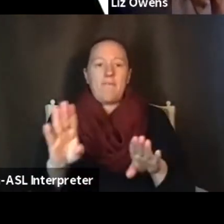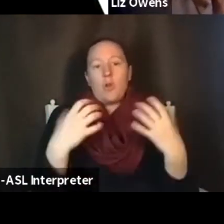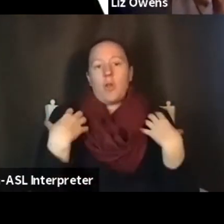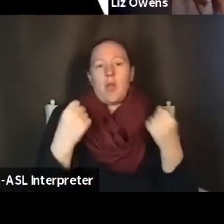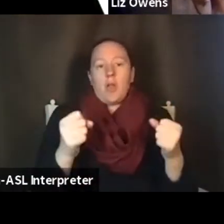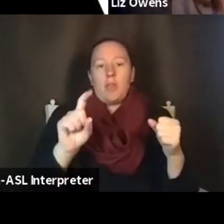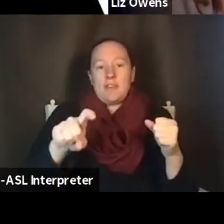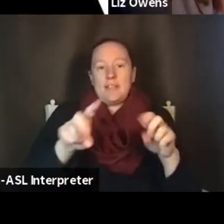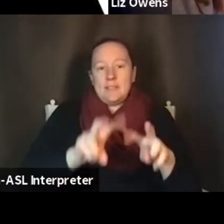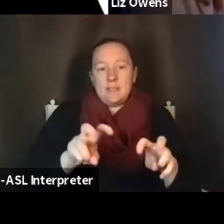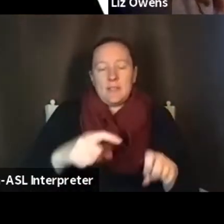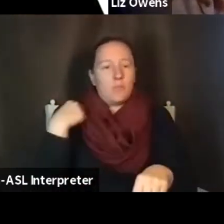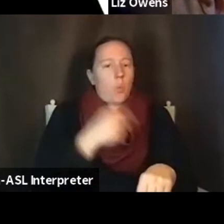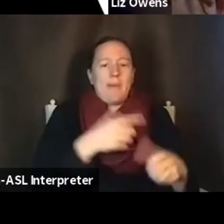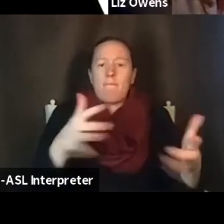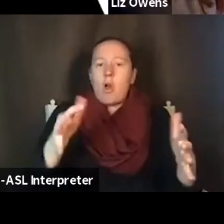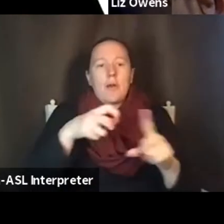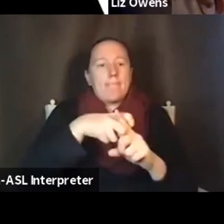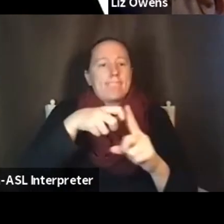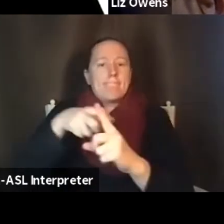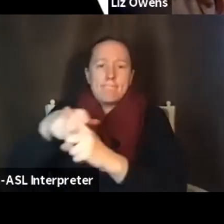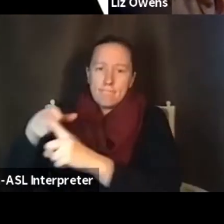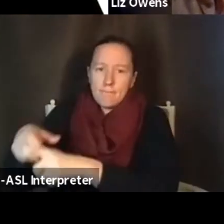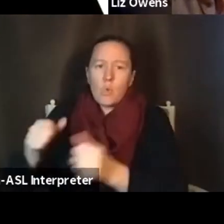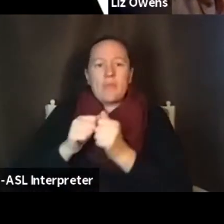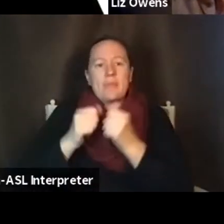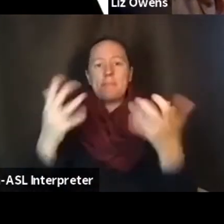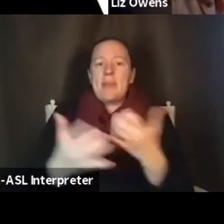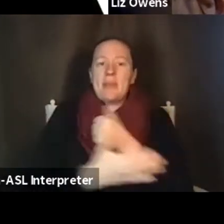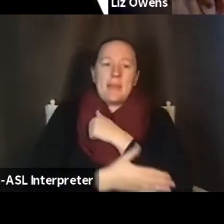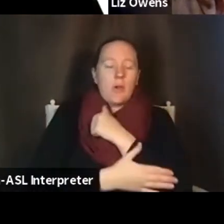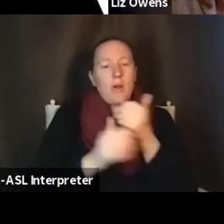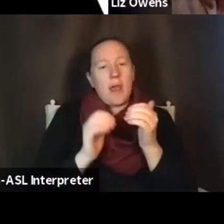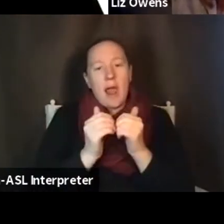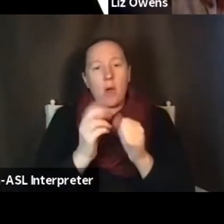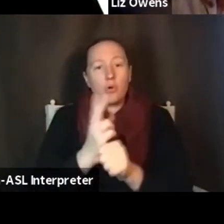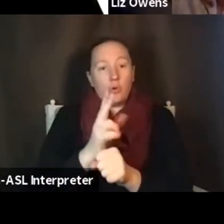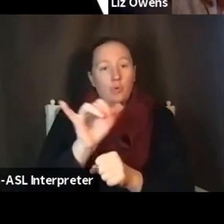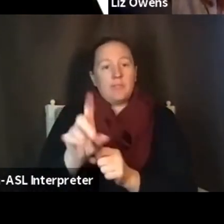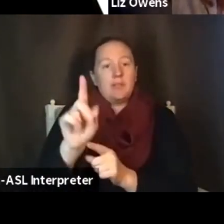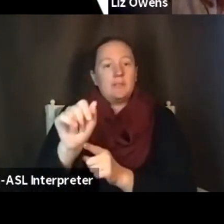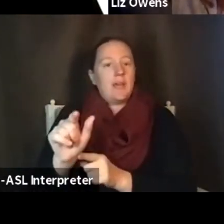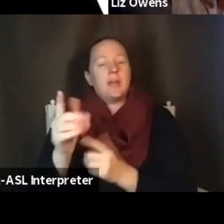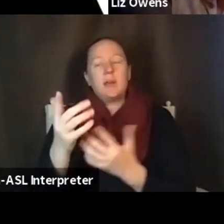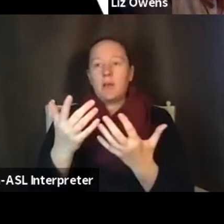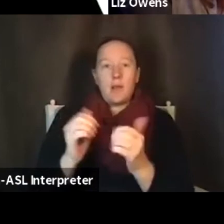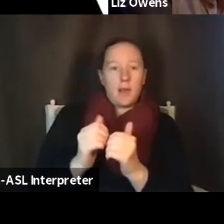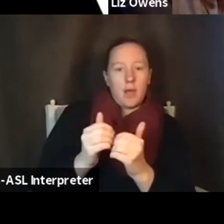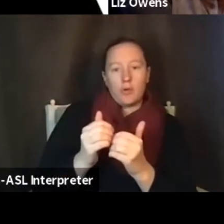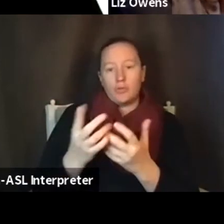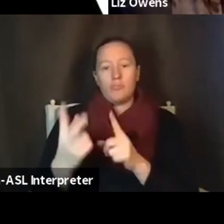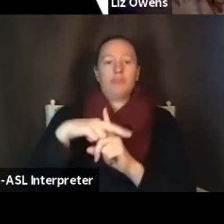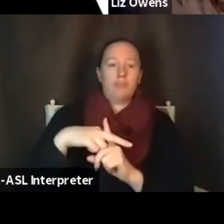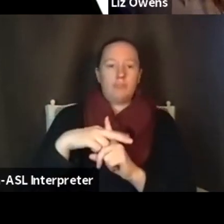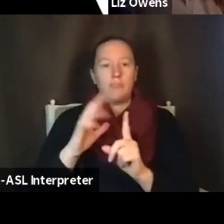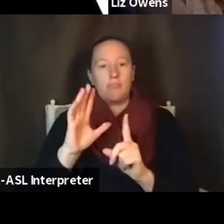with a number of counties about sort of how does this data inform them, and we are happy to do that as people go